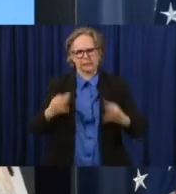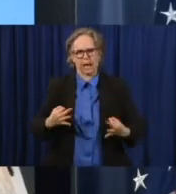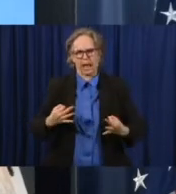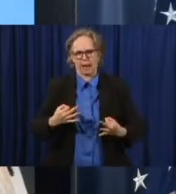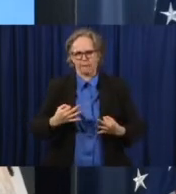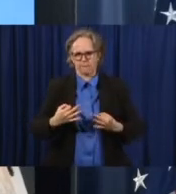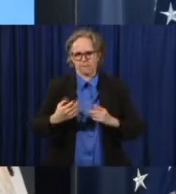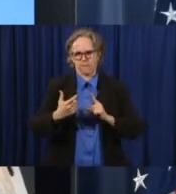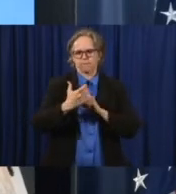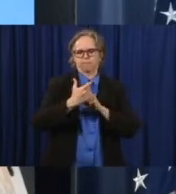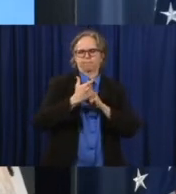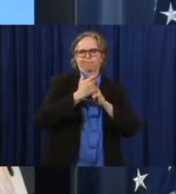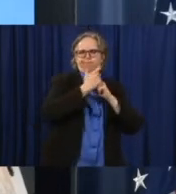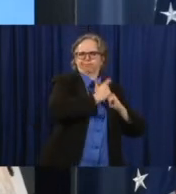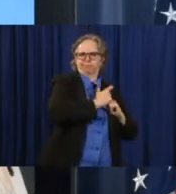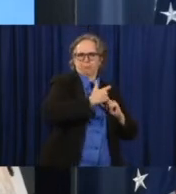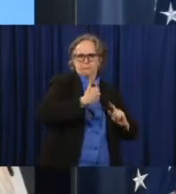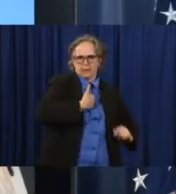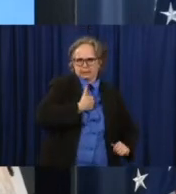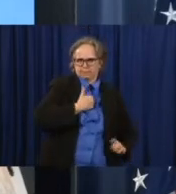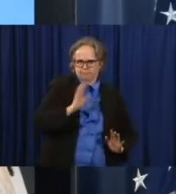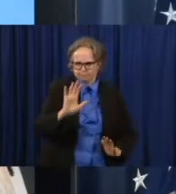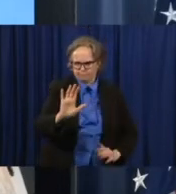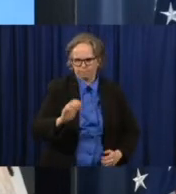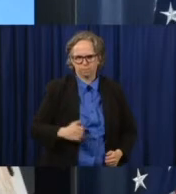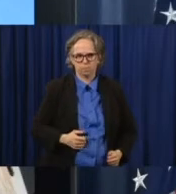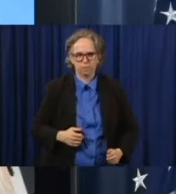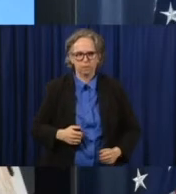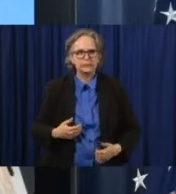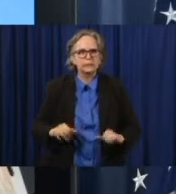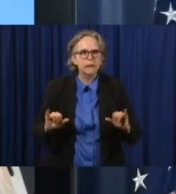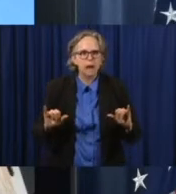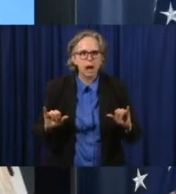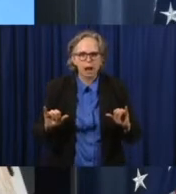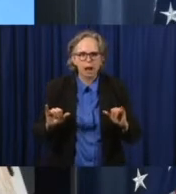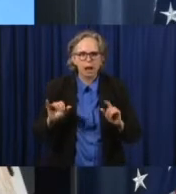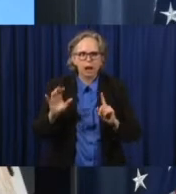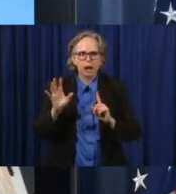Ohio. And I still ended up getting COVID-19.